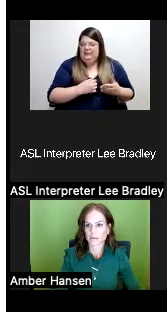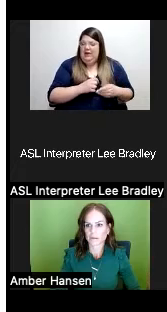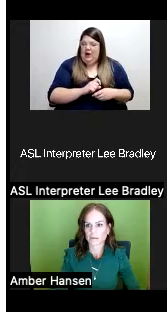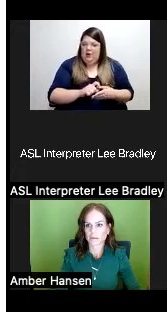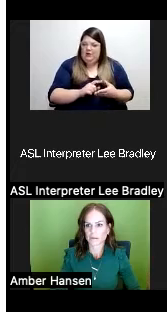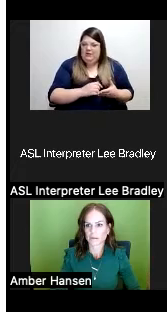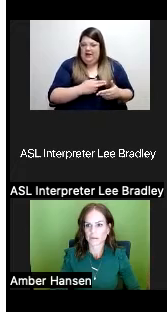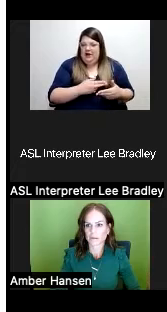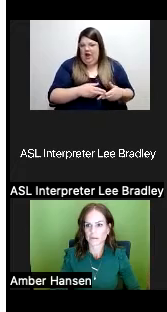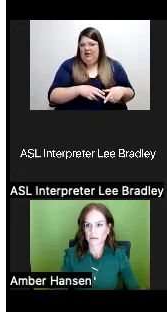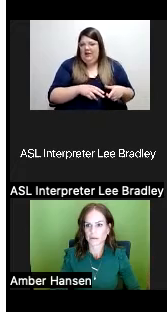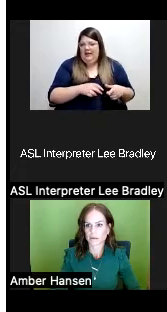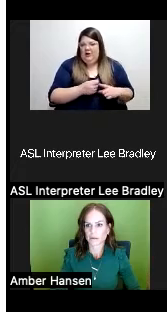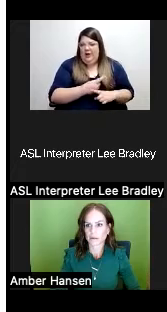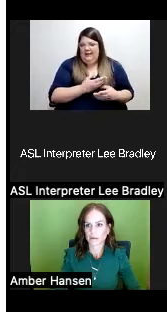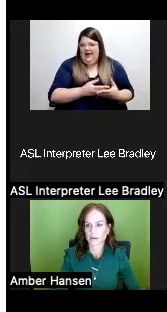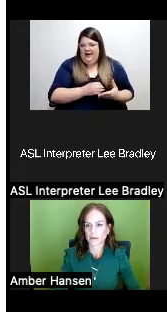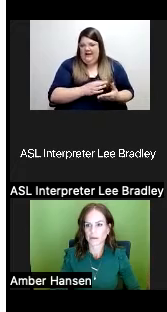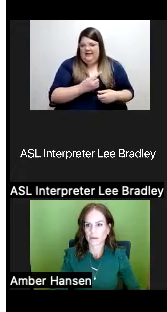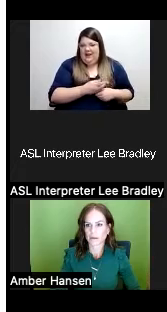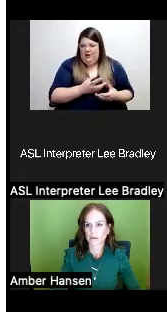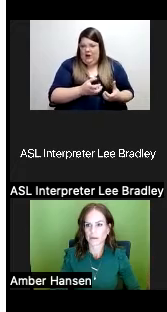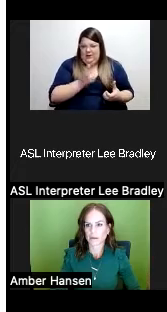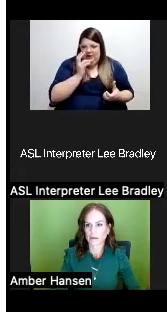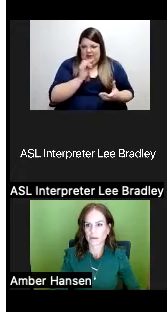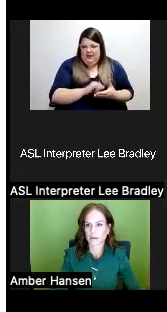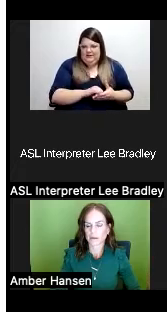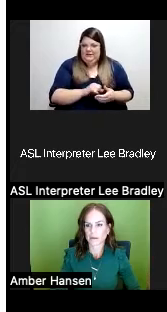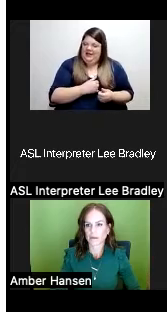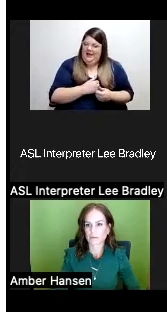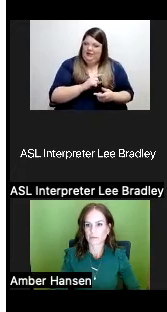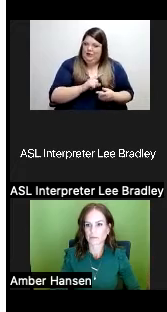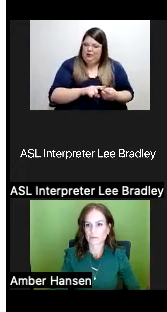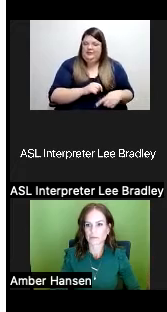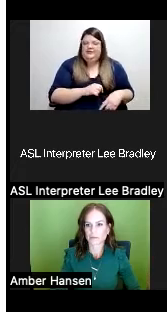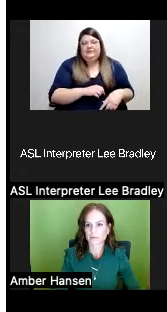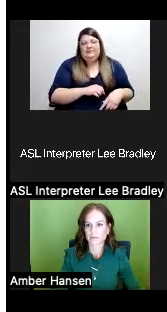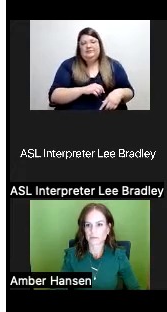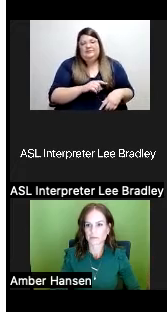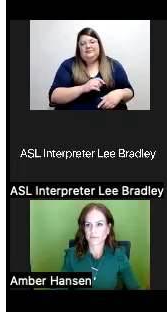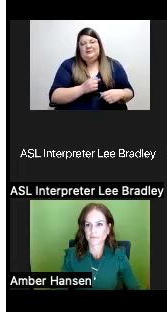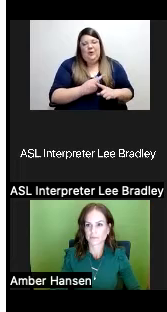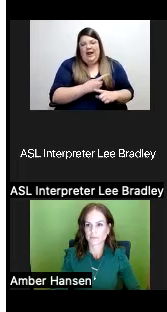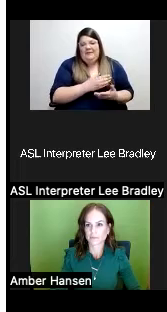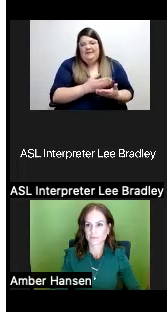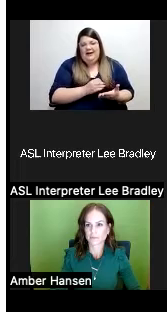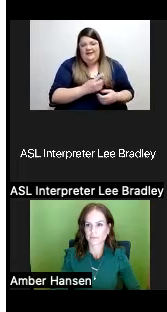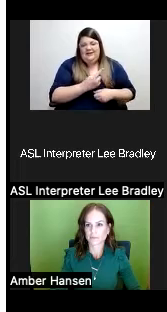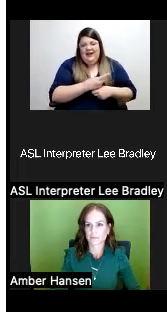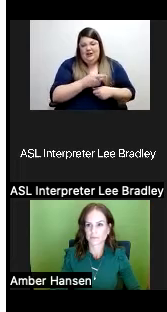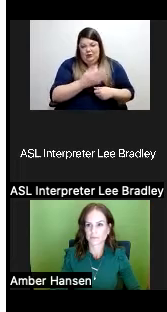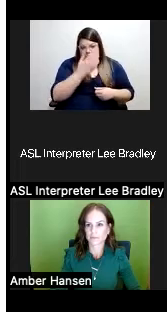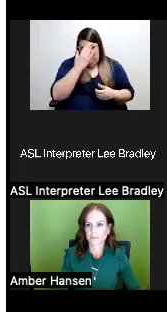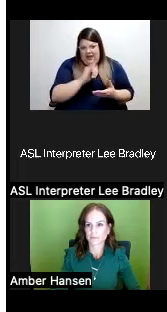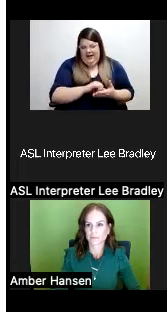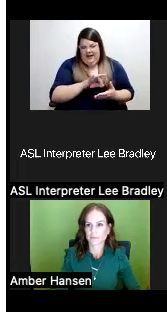and I call it the random fact of the day. Would you like to hear it? I'd love to. Random fact of the day. Did you know that